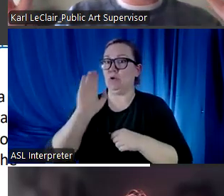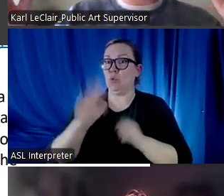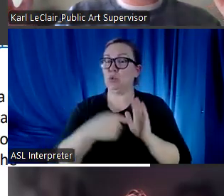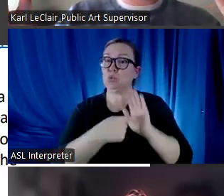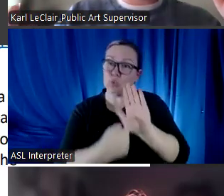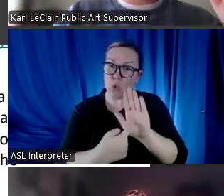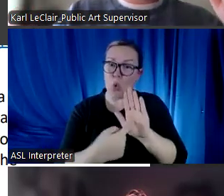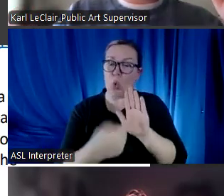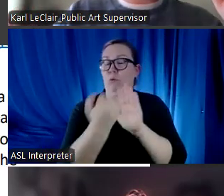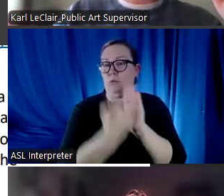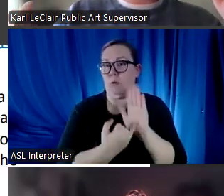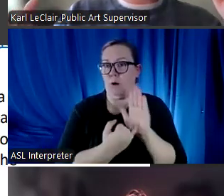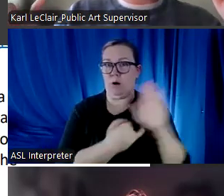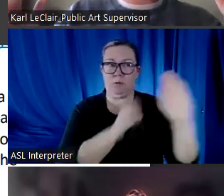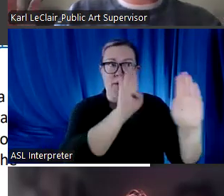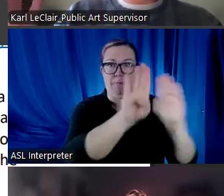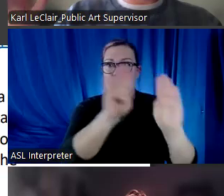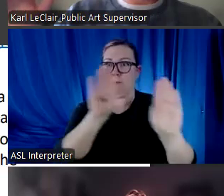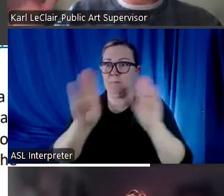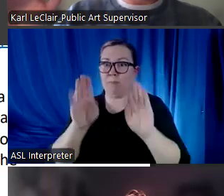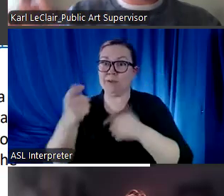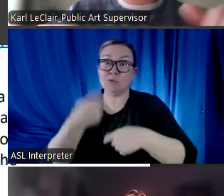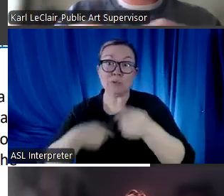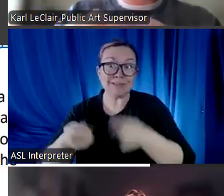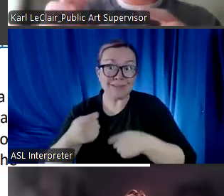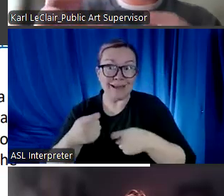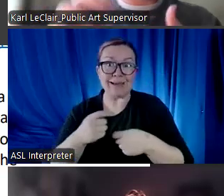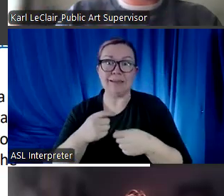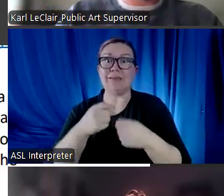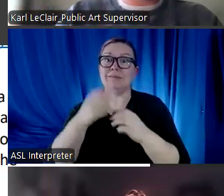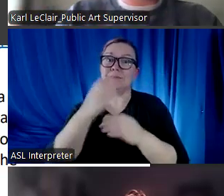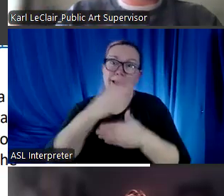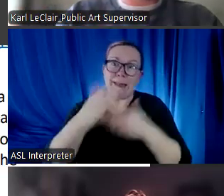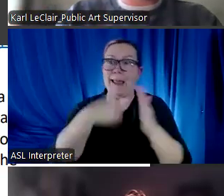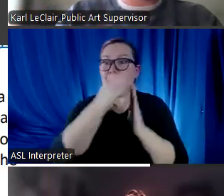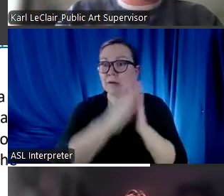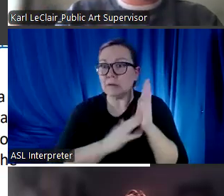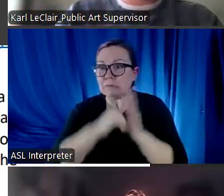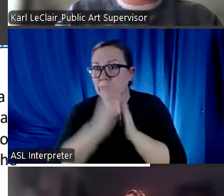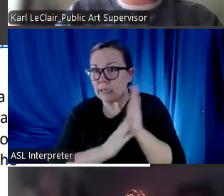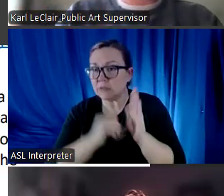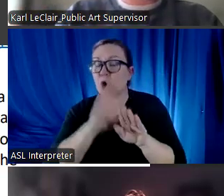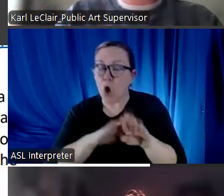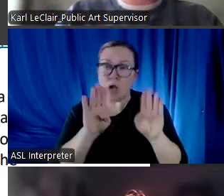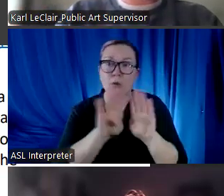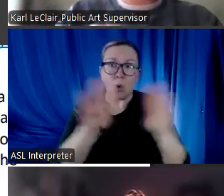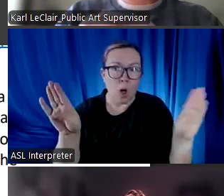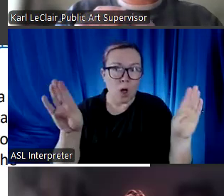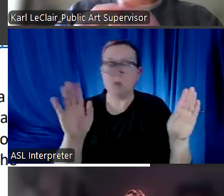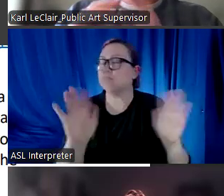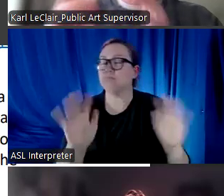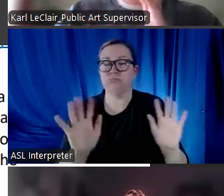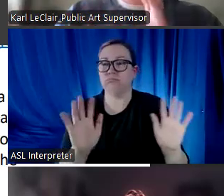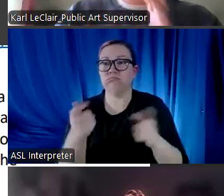of artworks. So as opposed to this being a hand-painted mural opportunity,